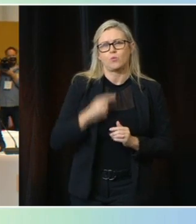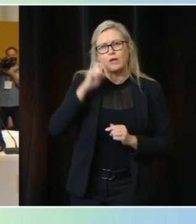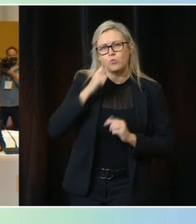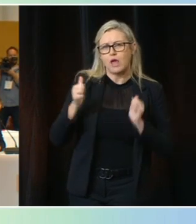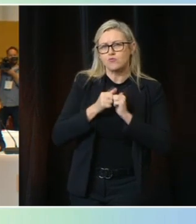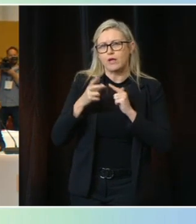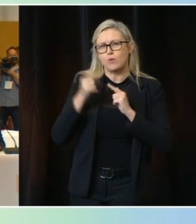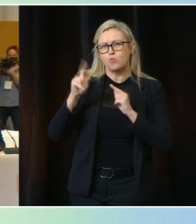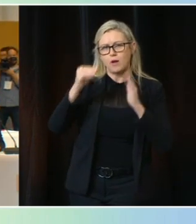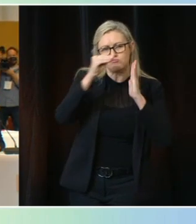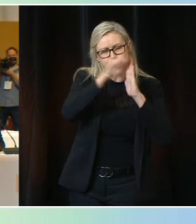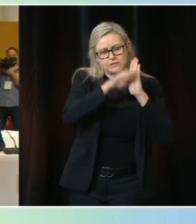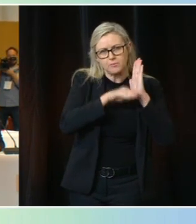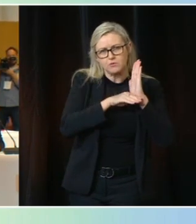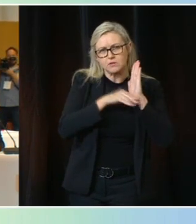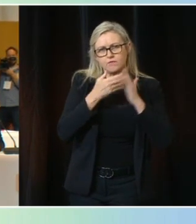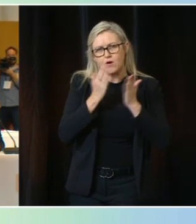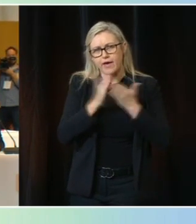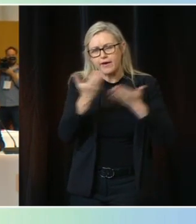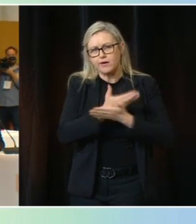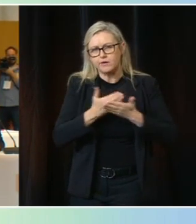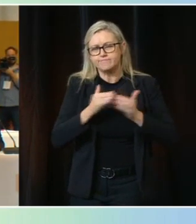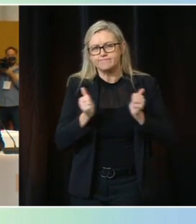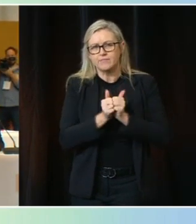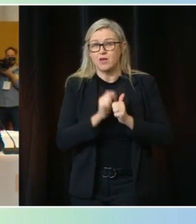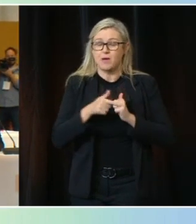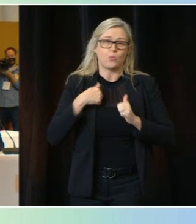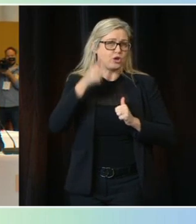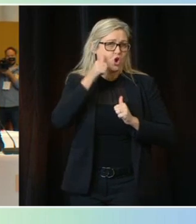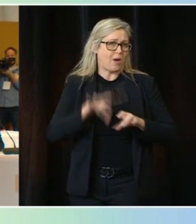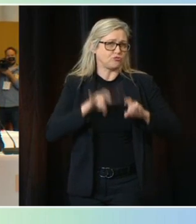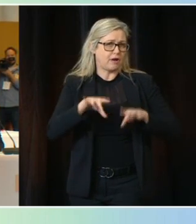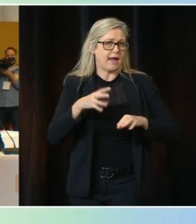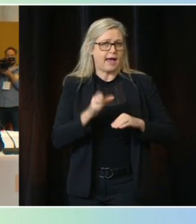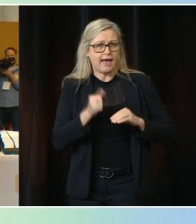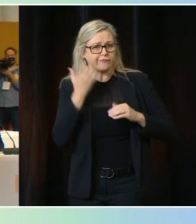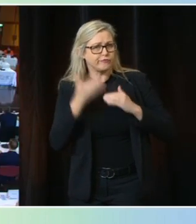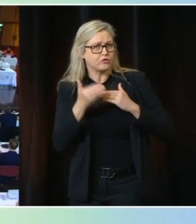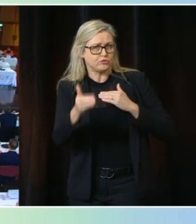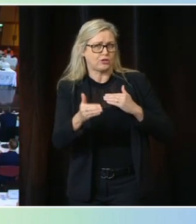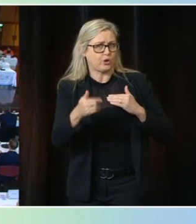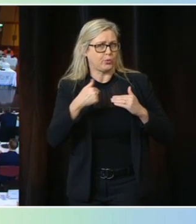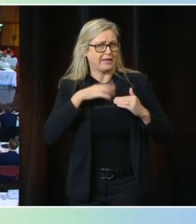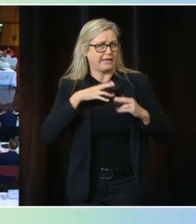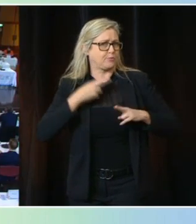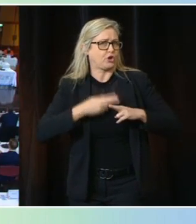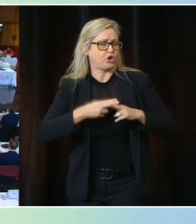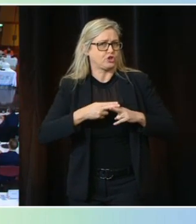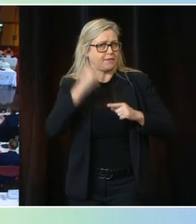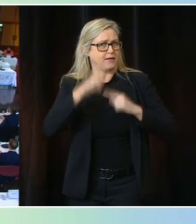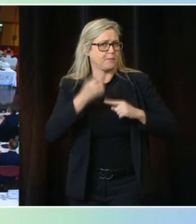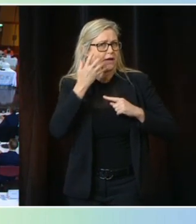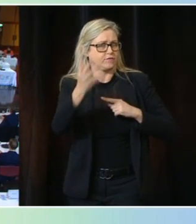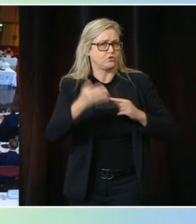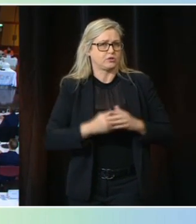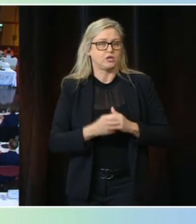but in recognition of the Urgent challenges facing our nation we are taking action now with a billion dollar training